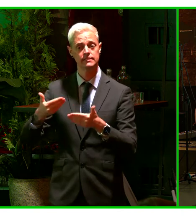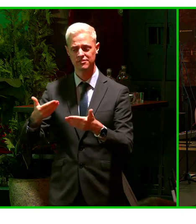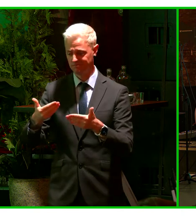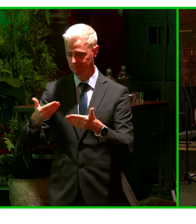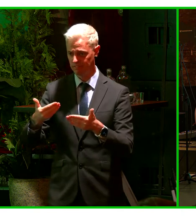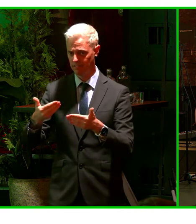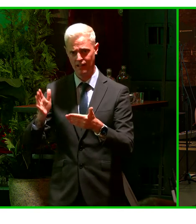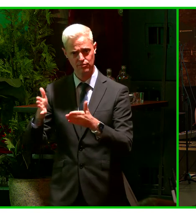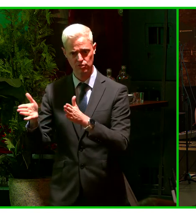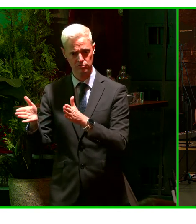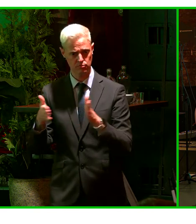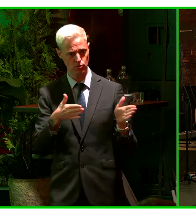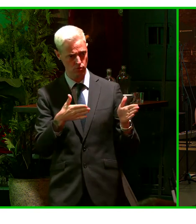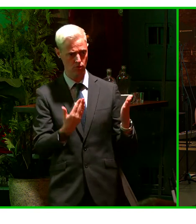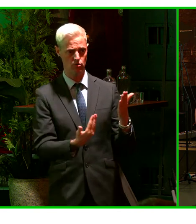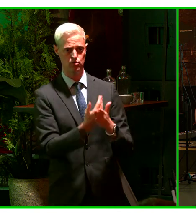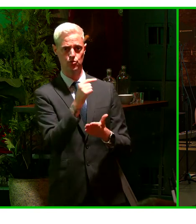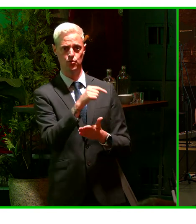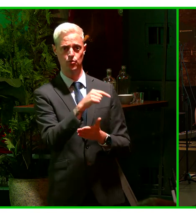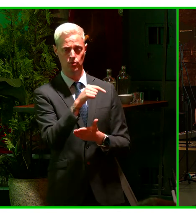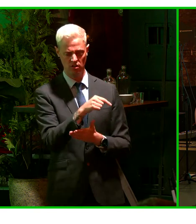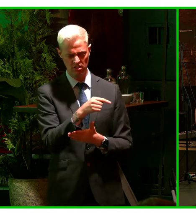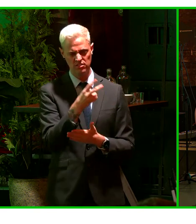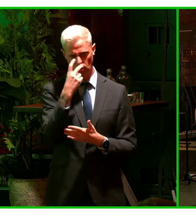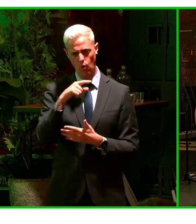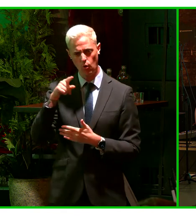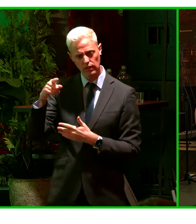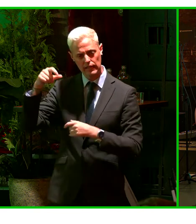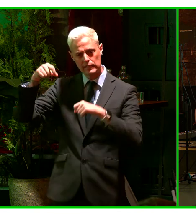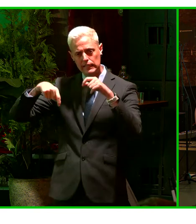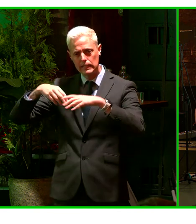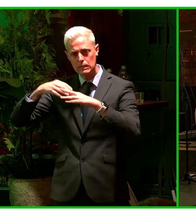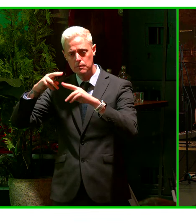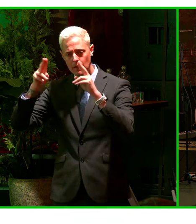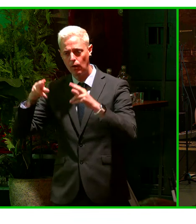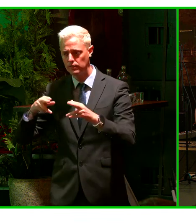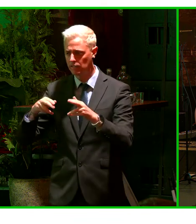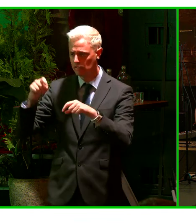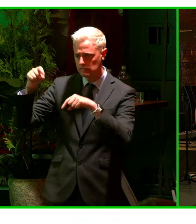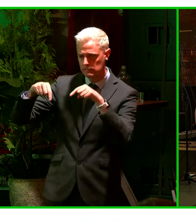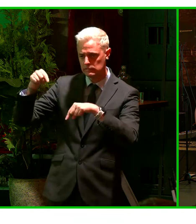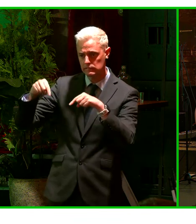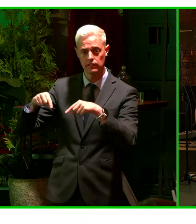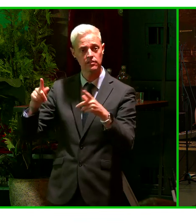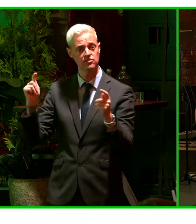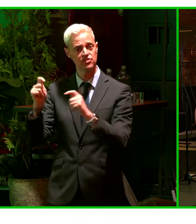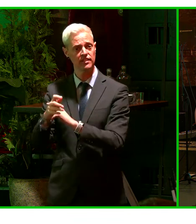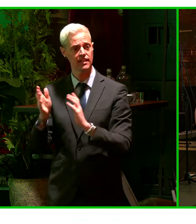having leaky buildings with gas boilers doesn't exist. So we have to change, and we're now at a point where,